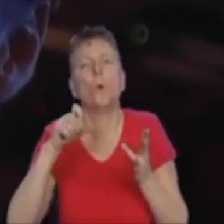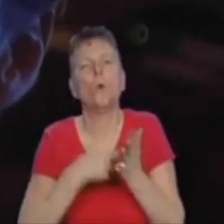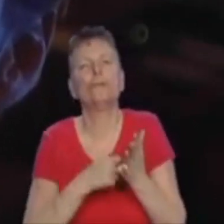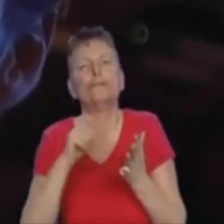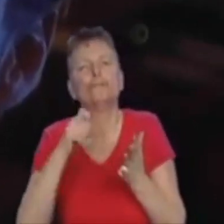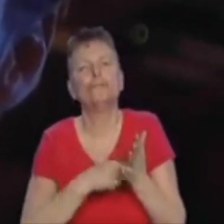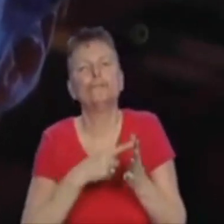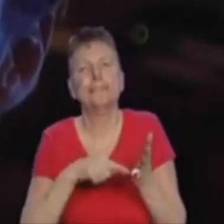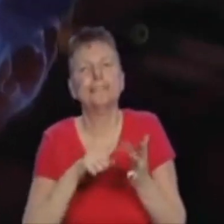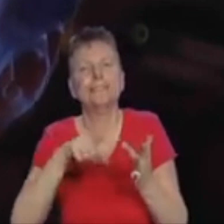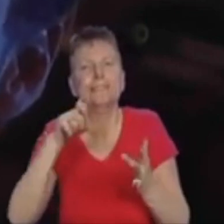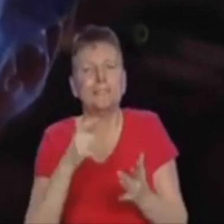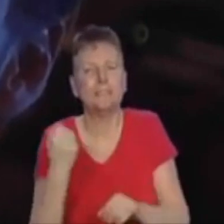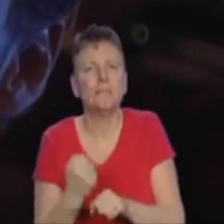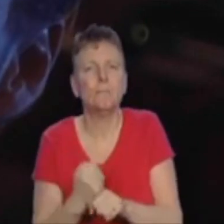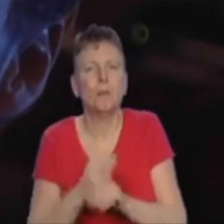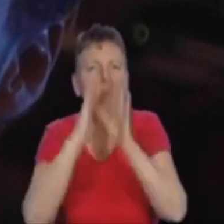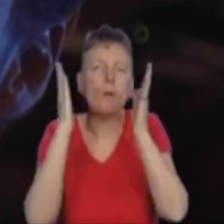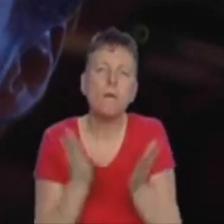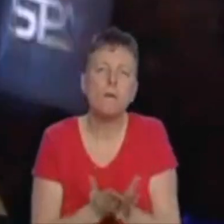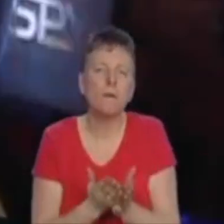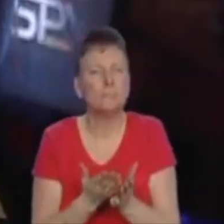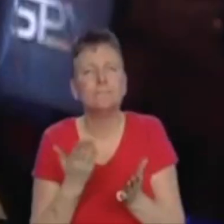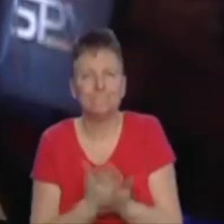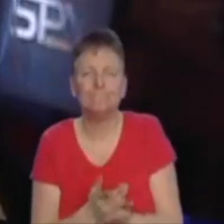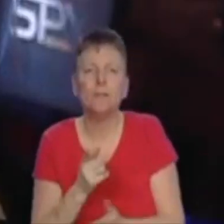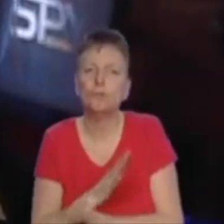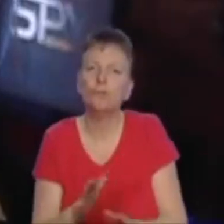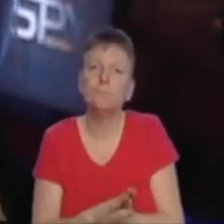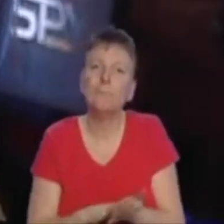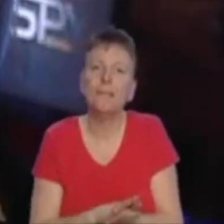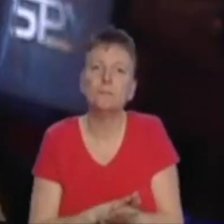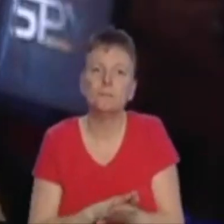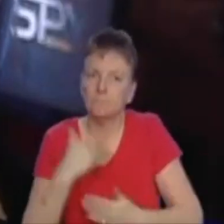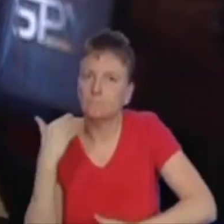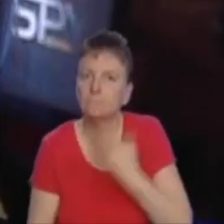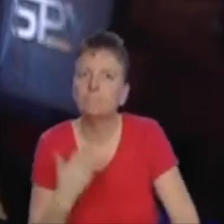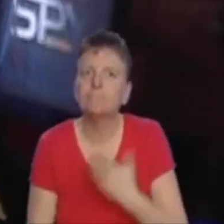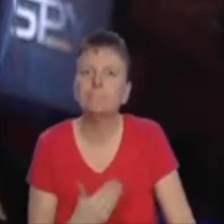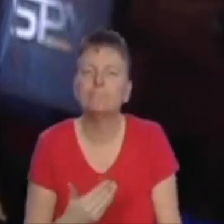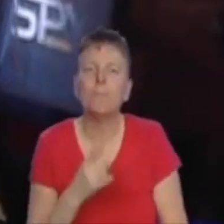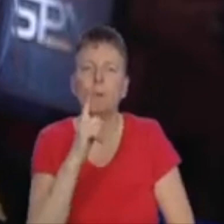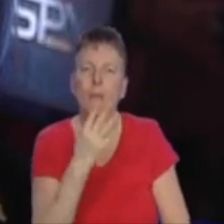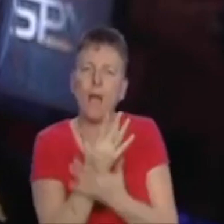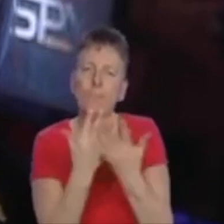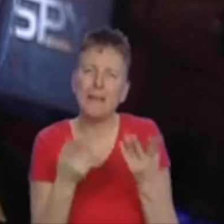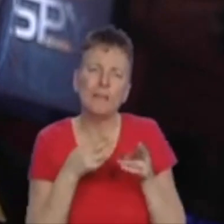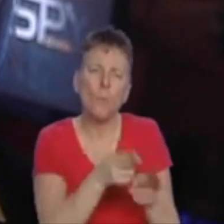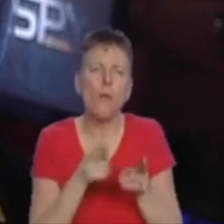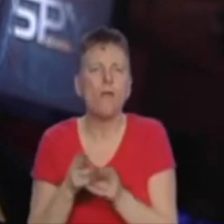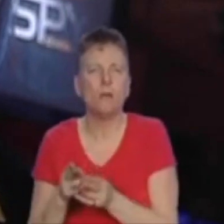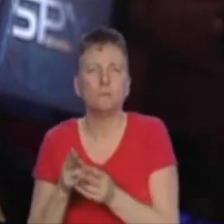state-sponsored assassination. That doesn't mean that it doesn't go on. There are many ways to assassinate someone, from the poisoned gas gun of